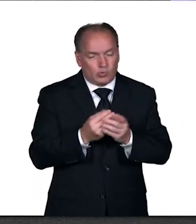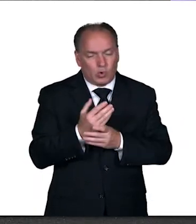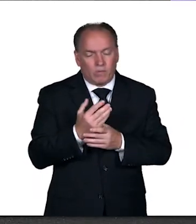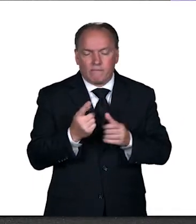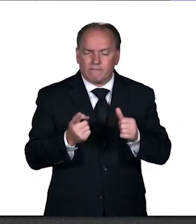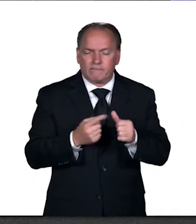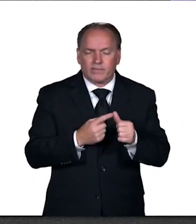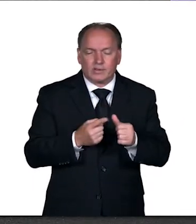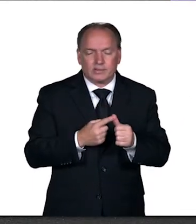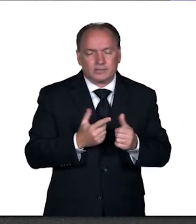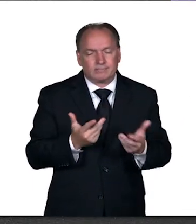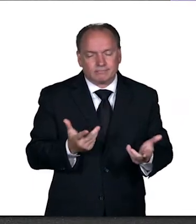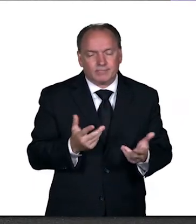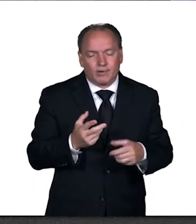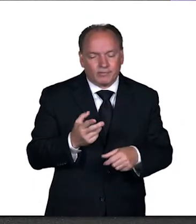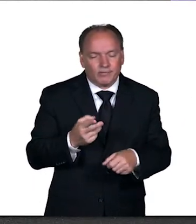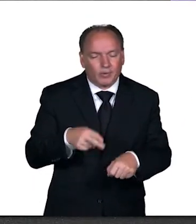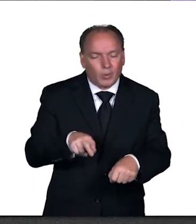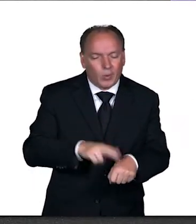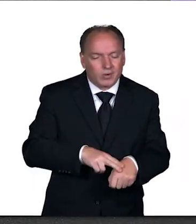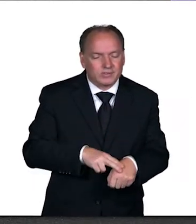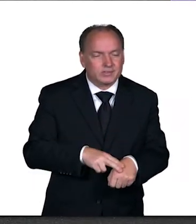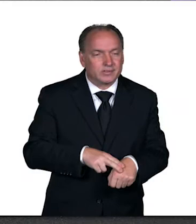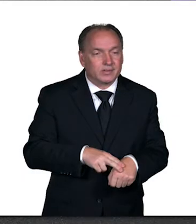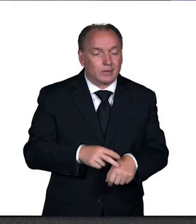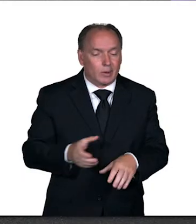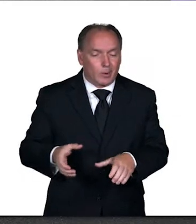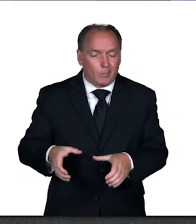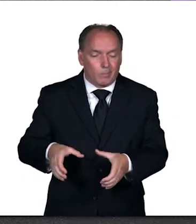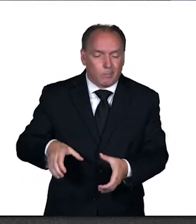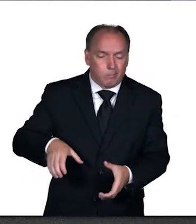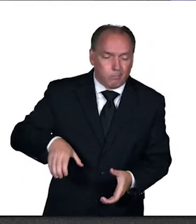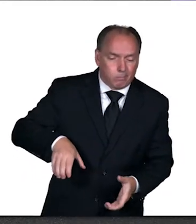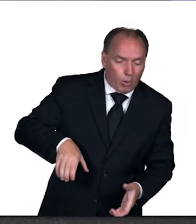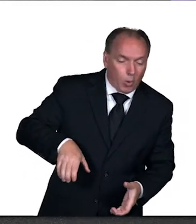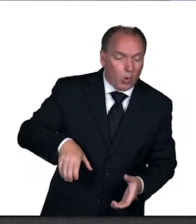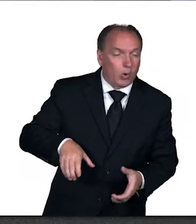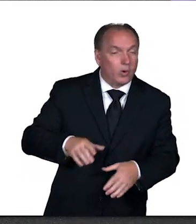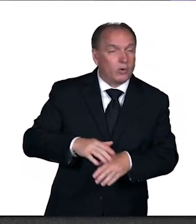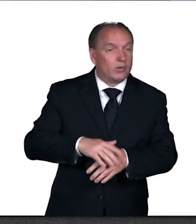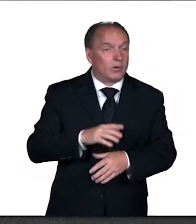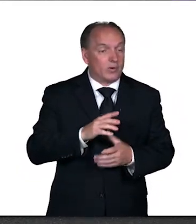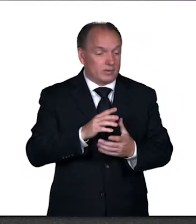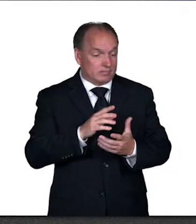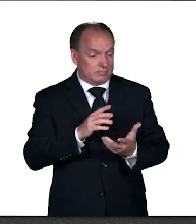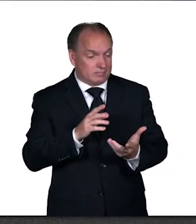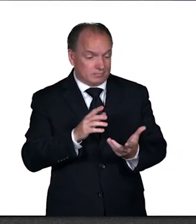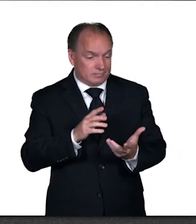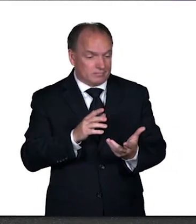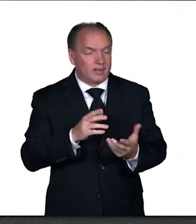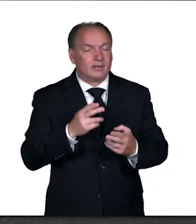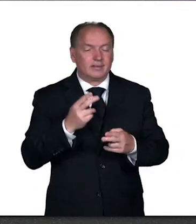first is obvious. It's something that you have to pour into the plant.